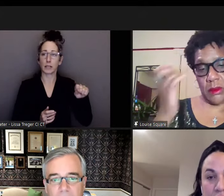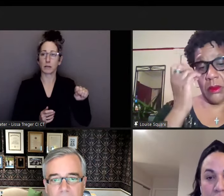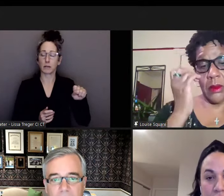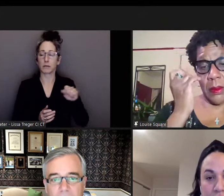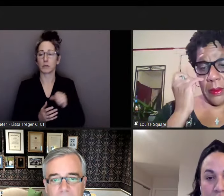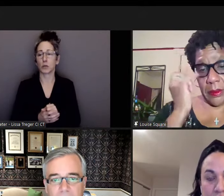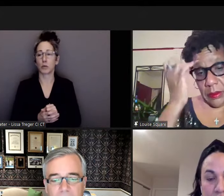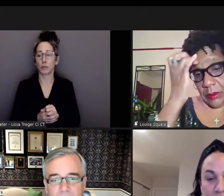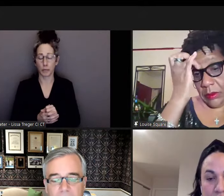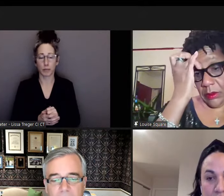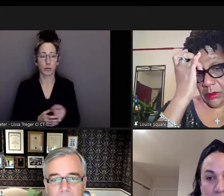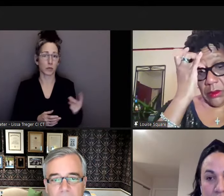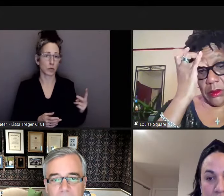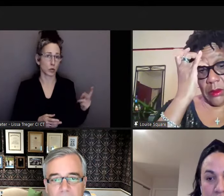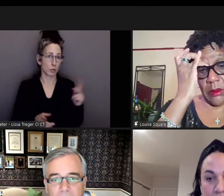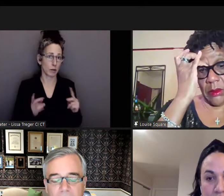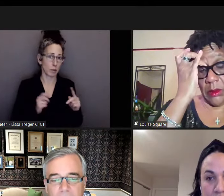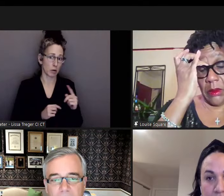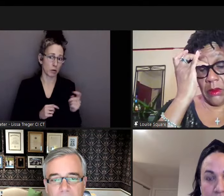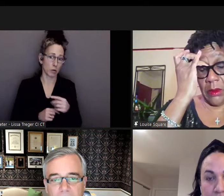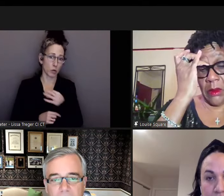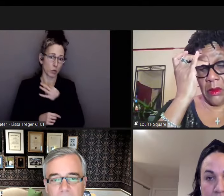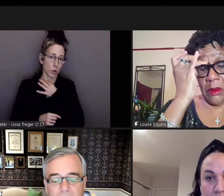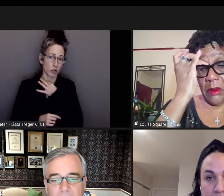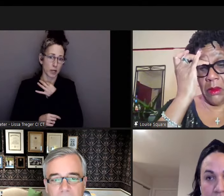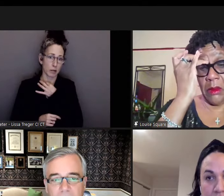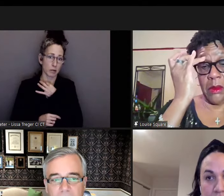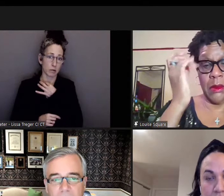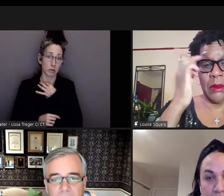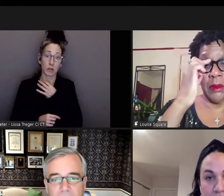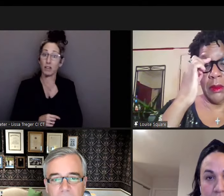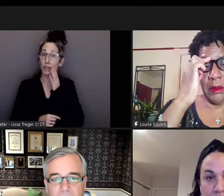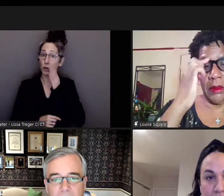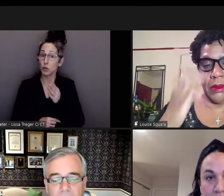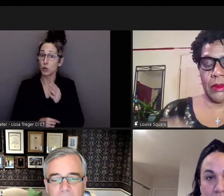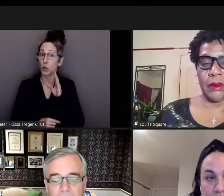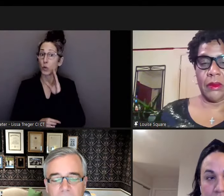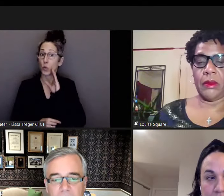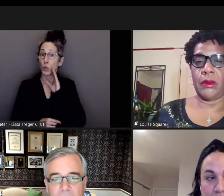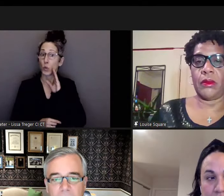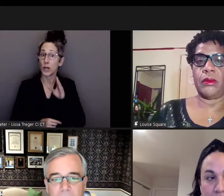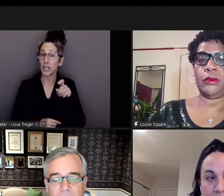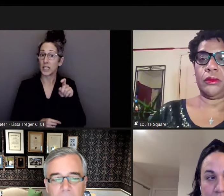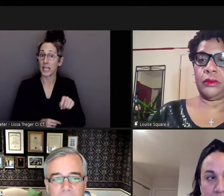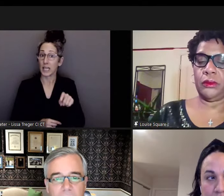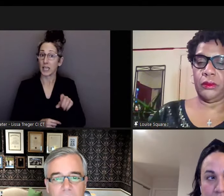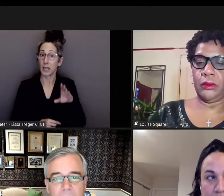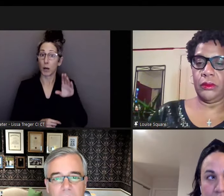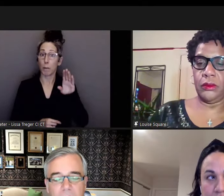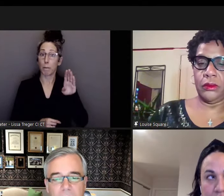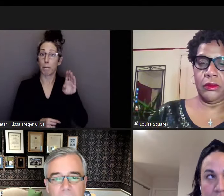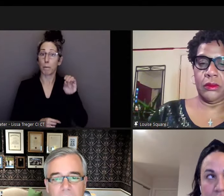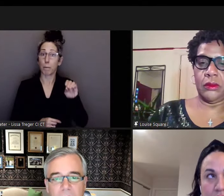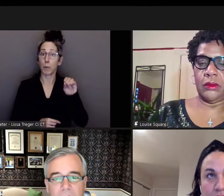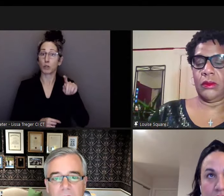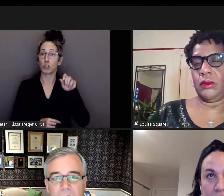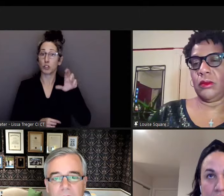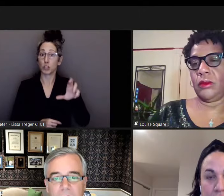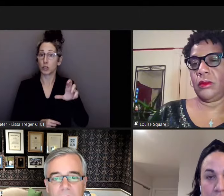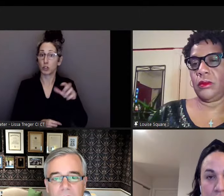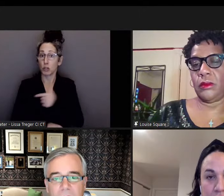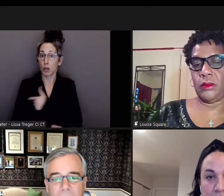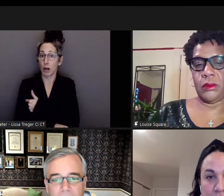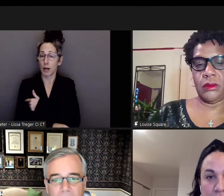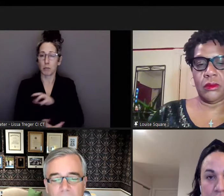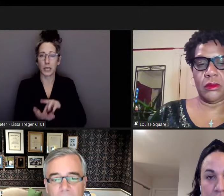were wondering, is this something we're going to need booster shots for in the future, like flu shots, or is there going to be another shot coming out in response to variant